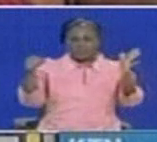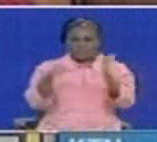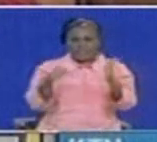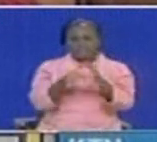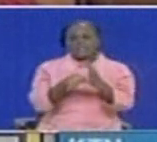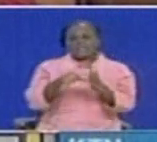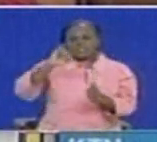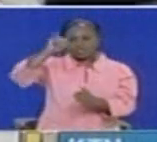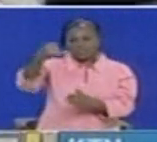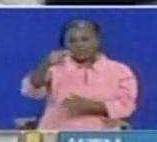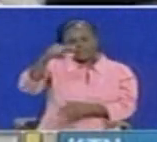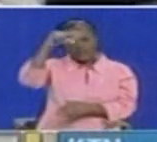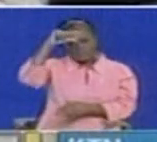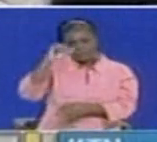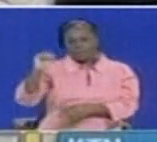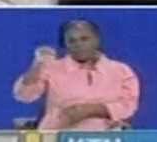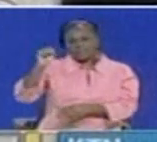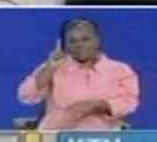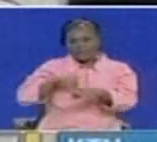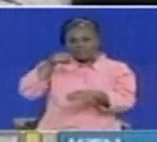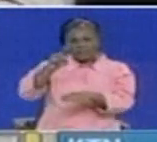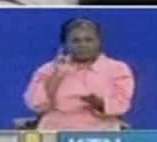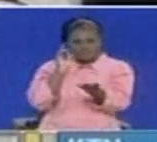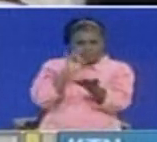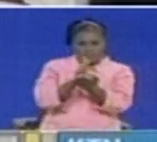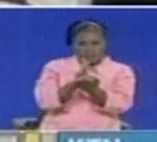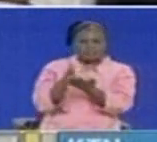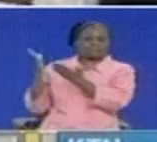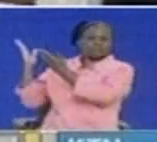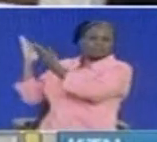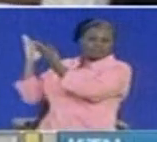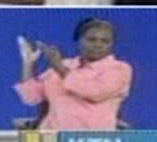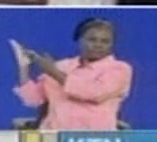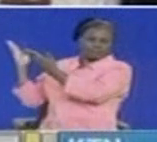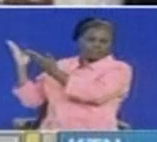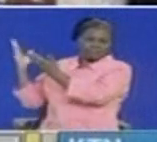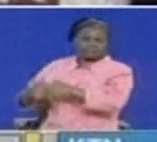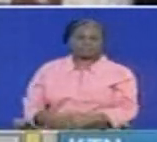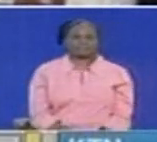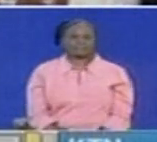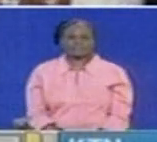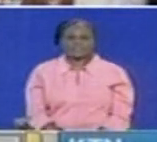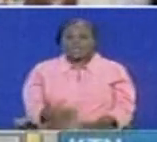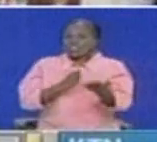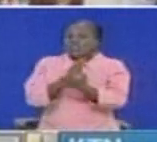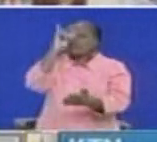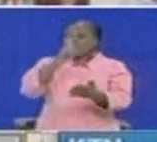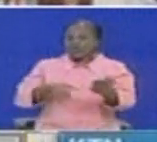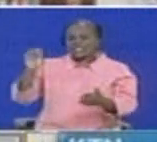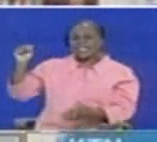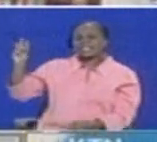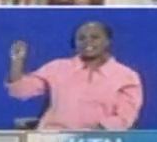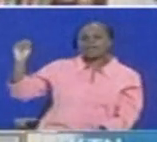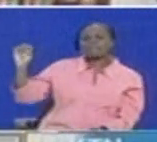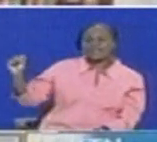high-voltage Jubilee politics. And it began when she fired Director General of the National Youth Service, Kiplimo Rugut, allegedly through a text